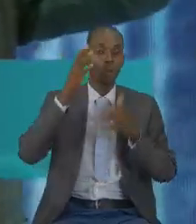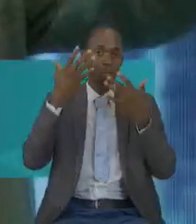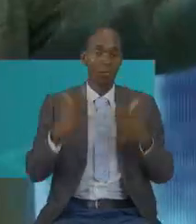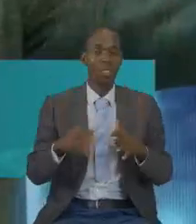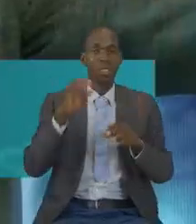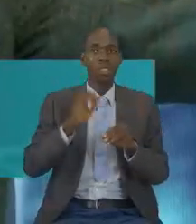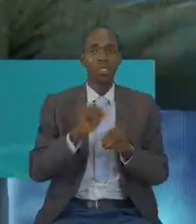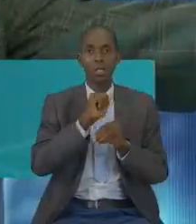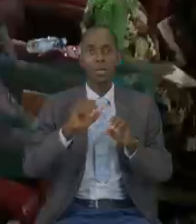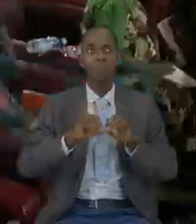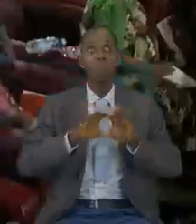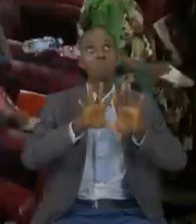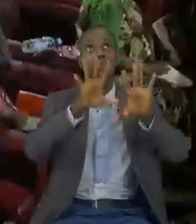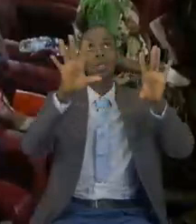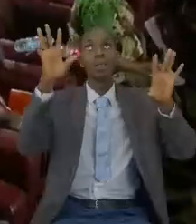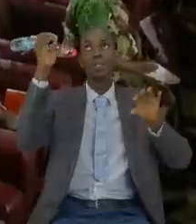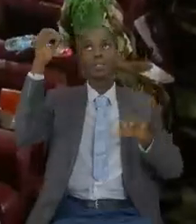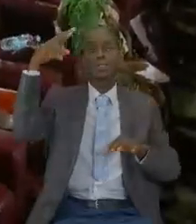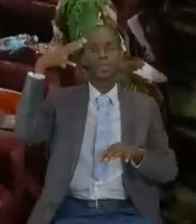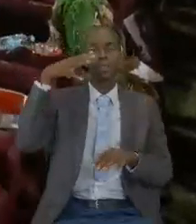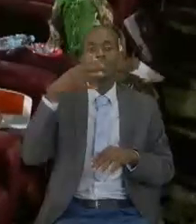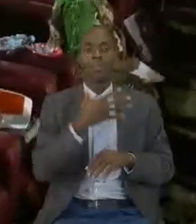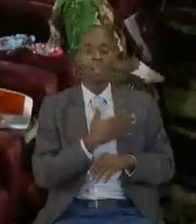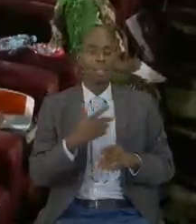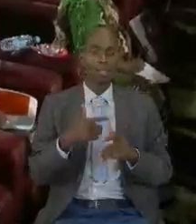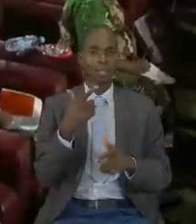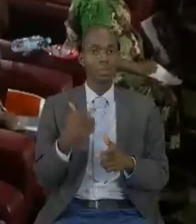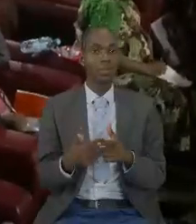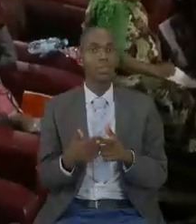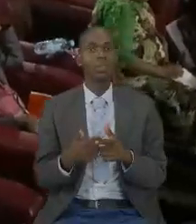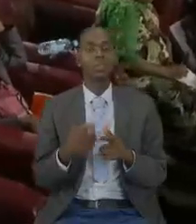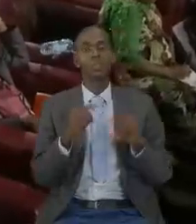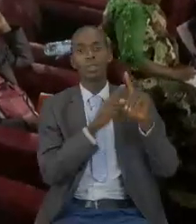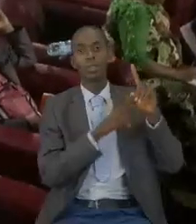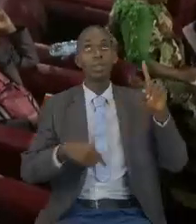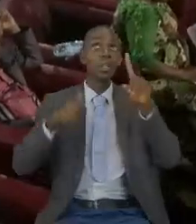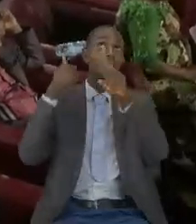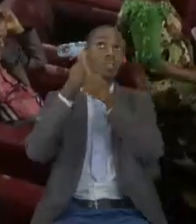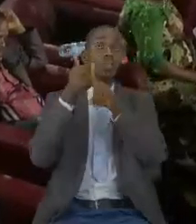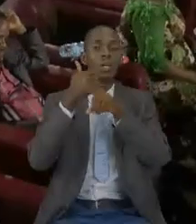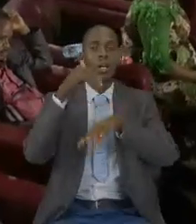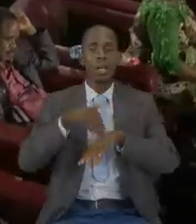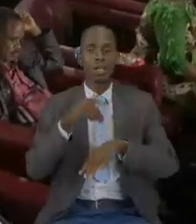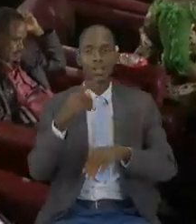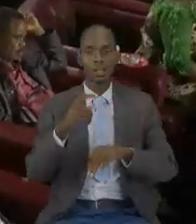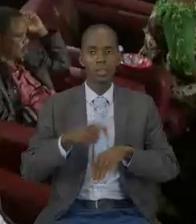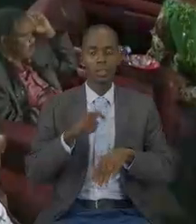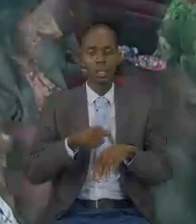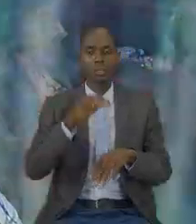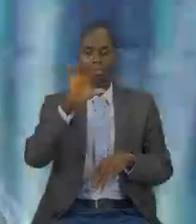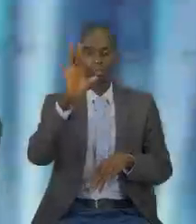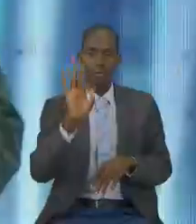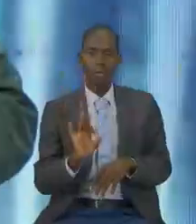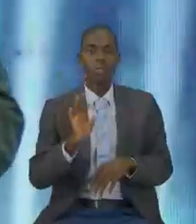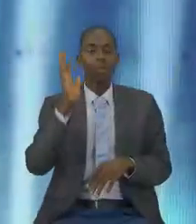a bright light. And then the Lord Himself, at the time appointed,